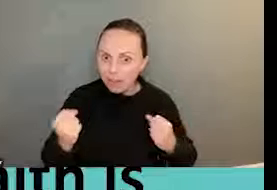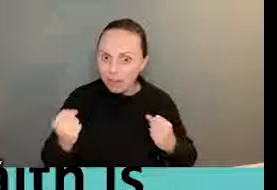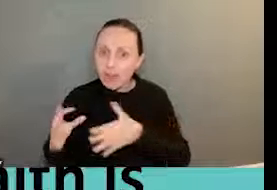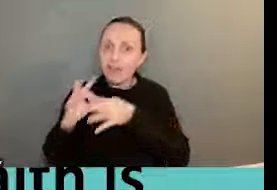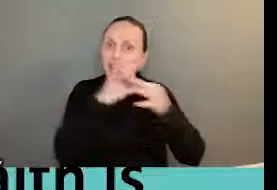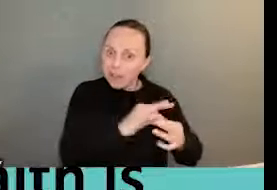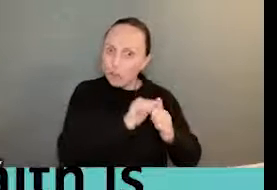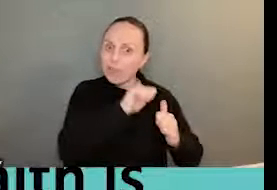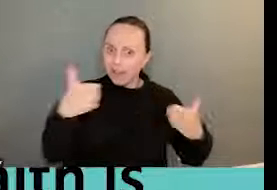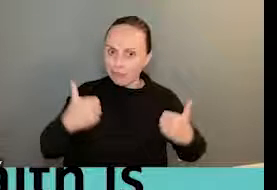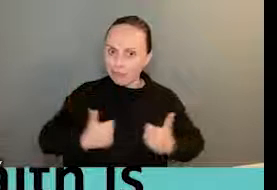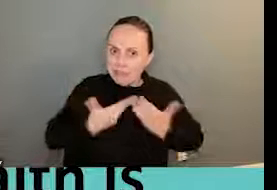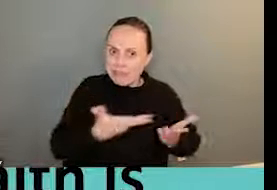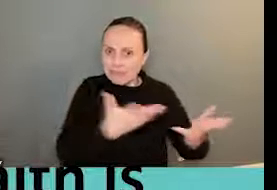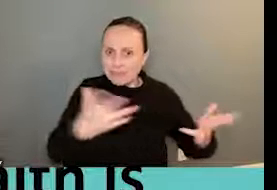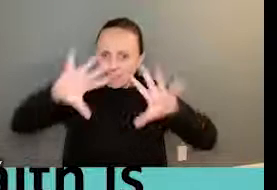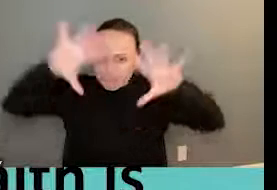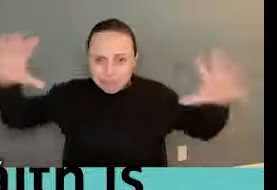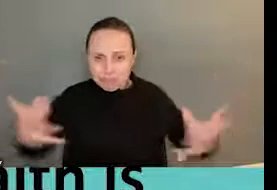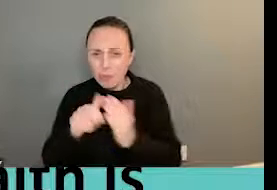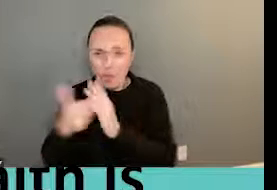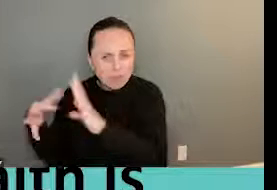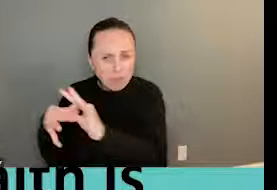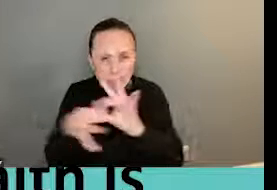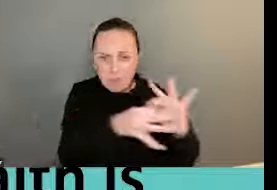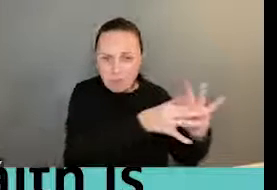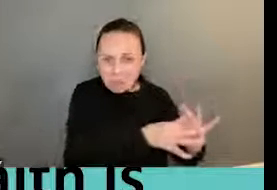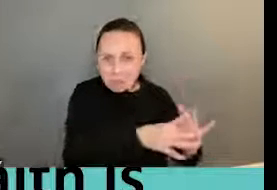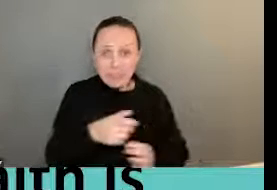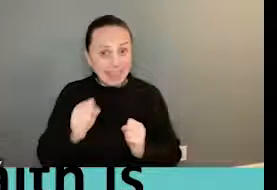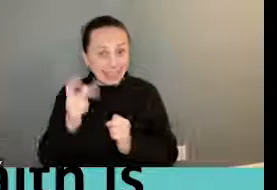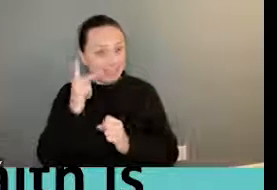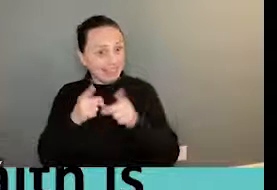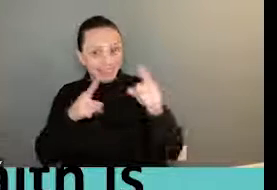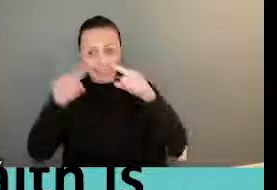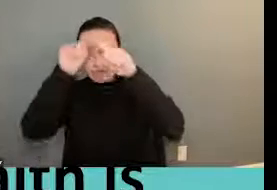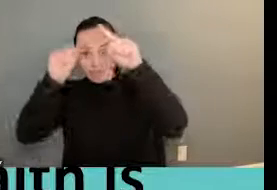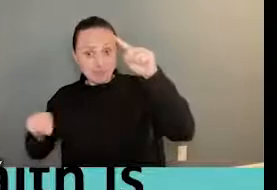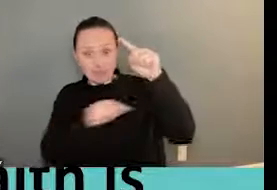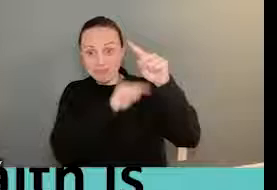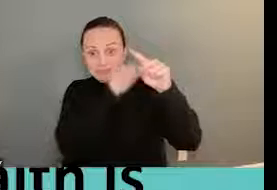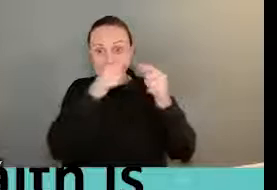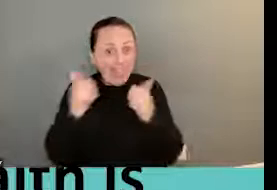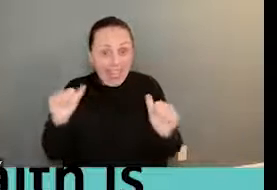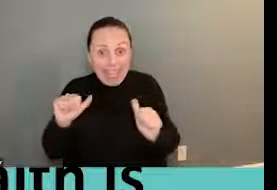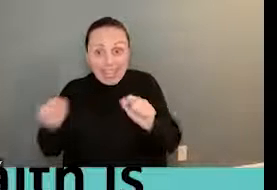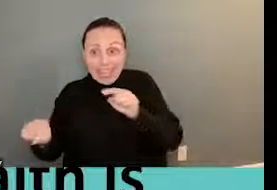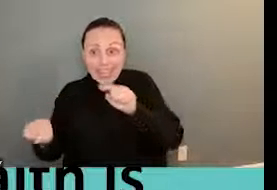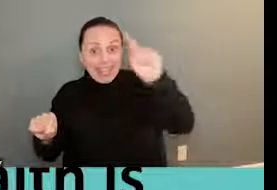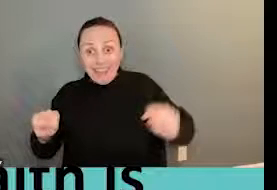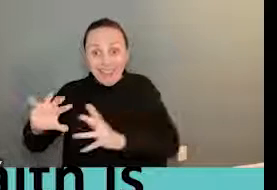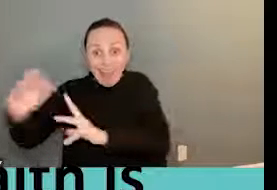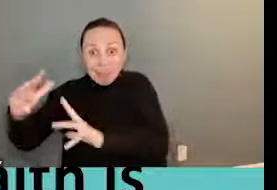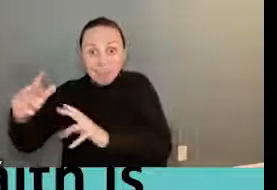health of the other organisms that we share this planet with. And y'all can see this equation. Any dysregulation in any of those three